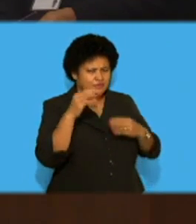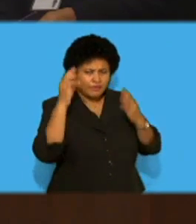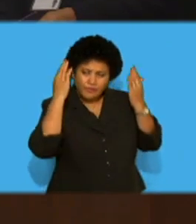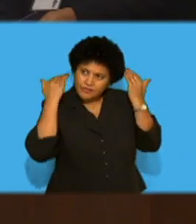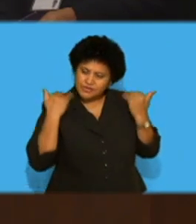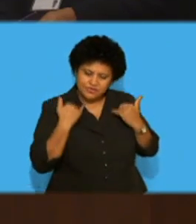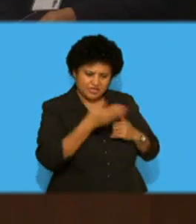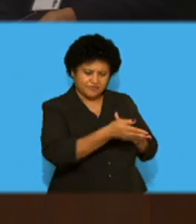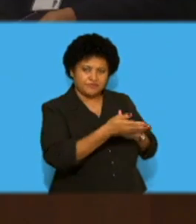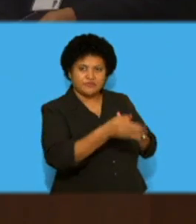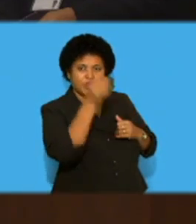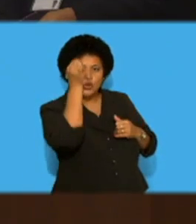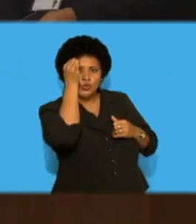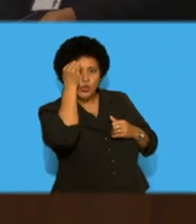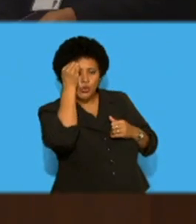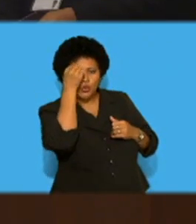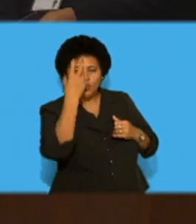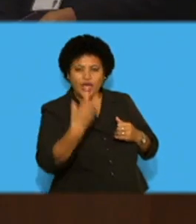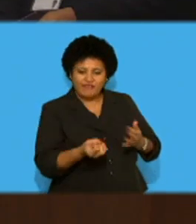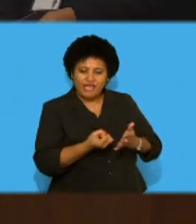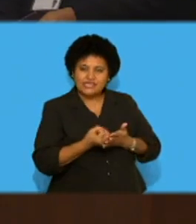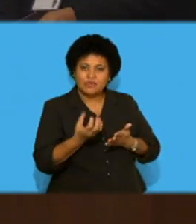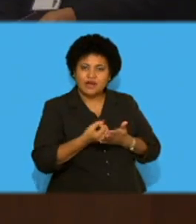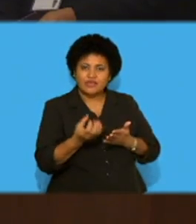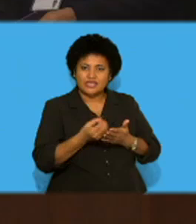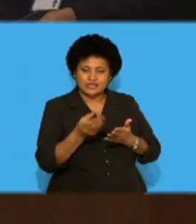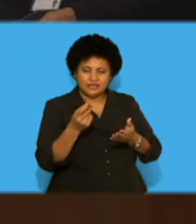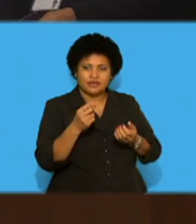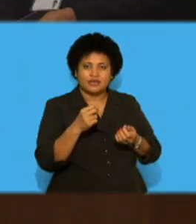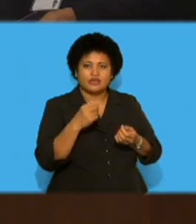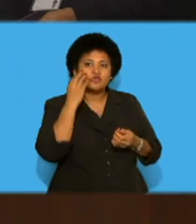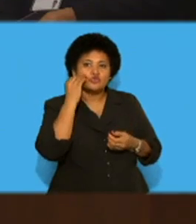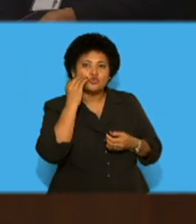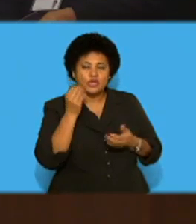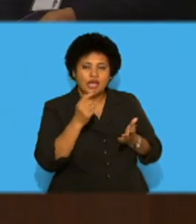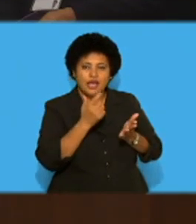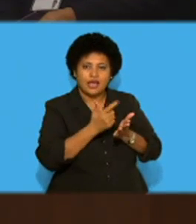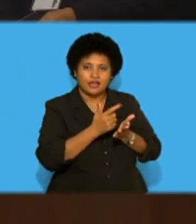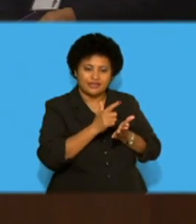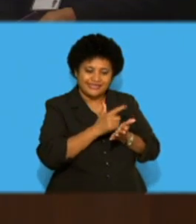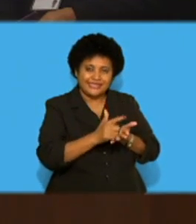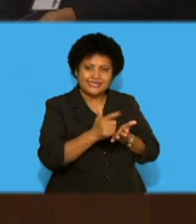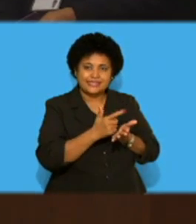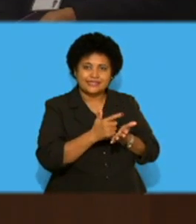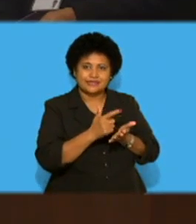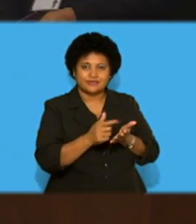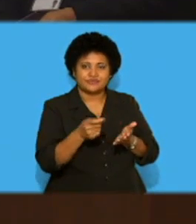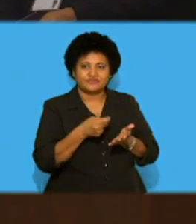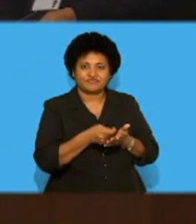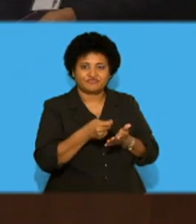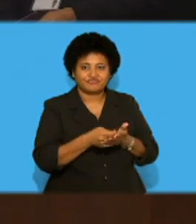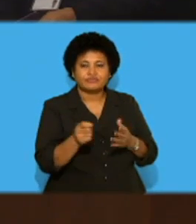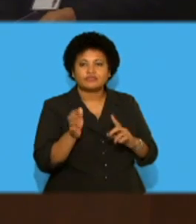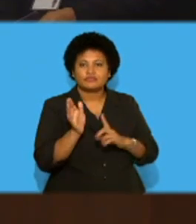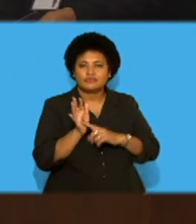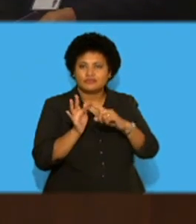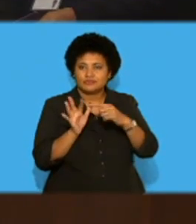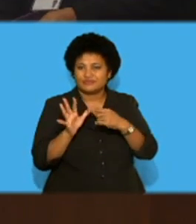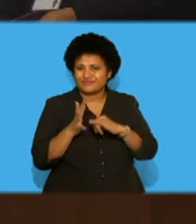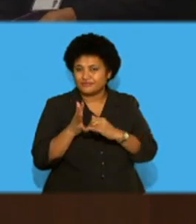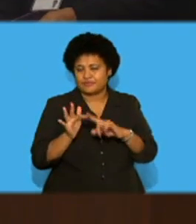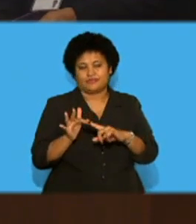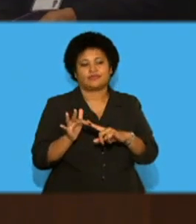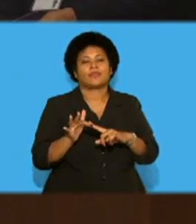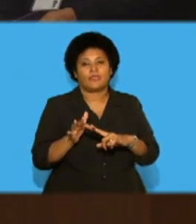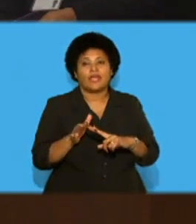have been issues such as expiring cane leases. We have put in place CIBUL, the Committee for Better Utilization of Land, where